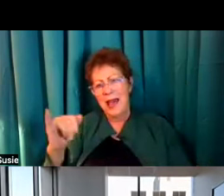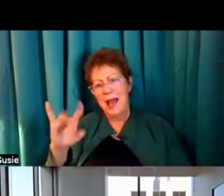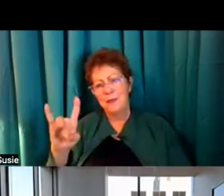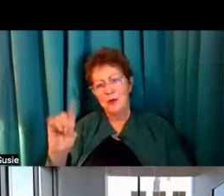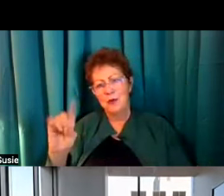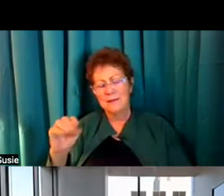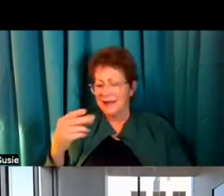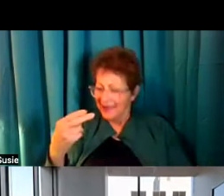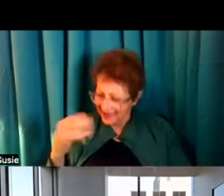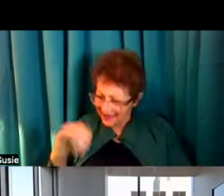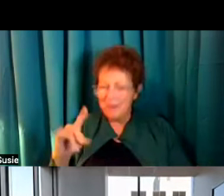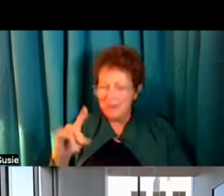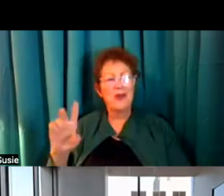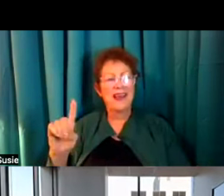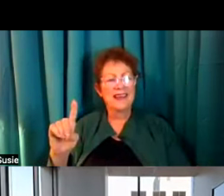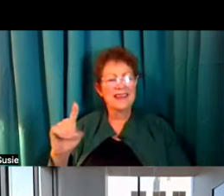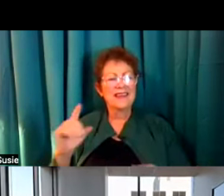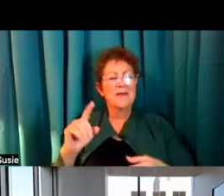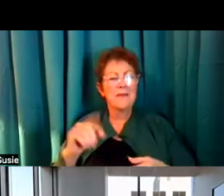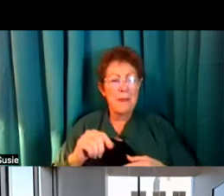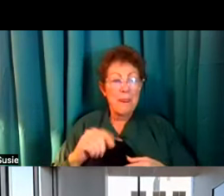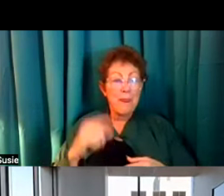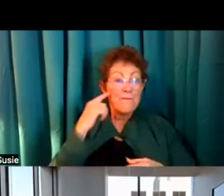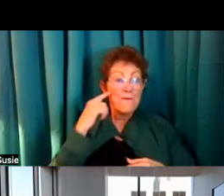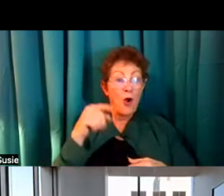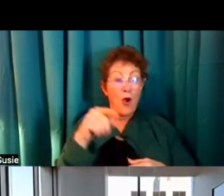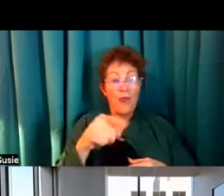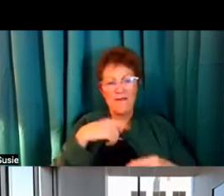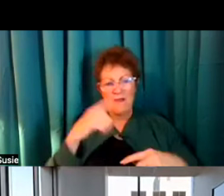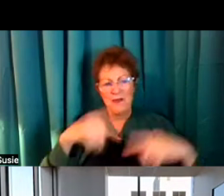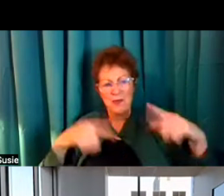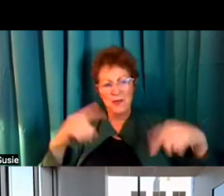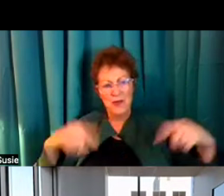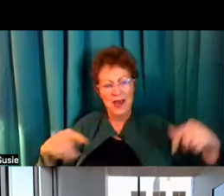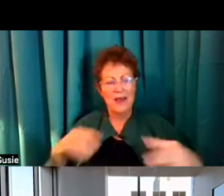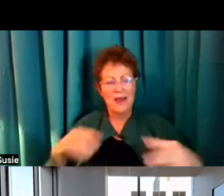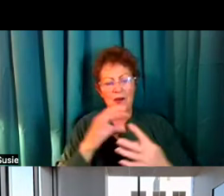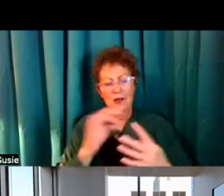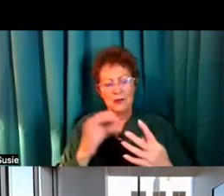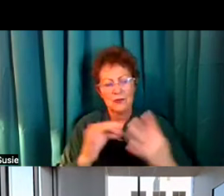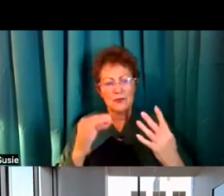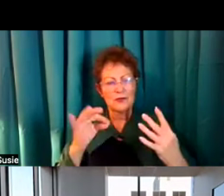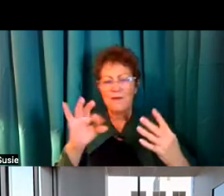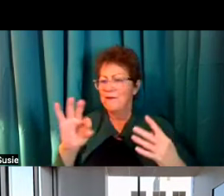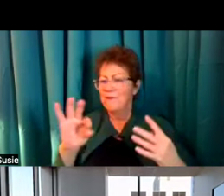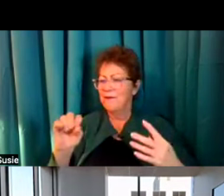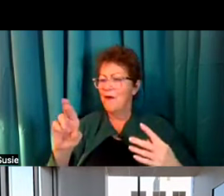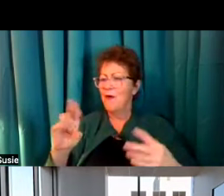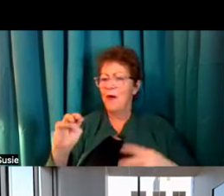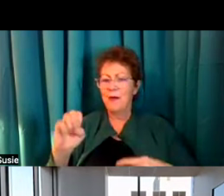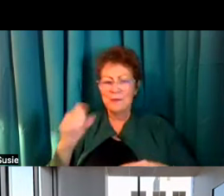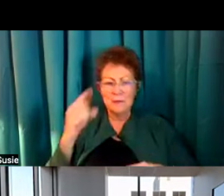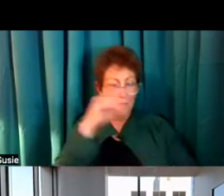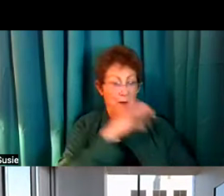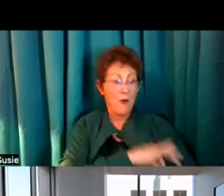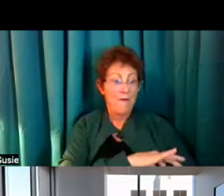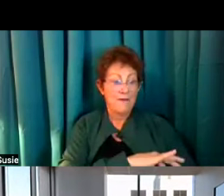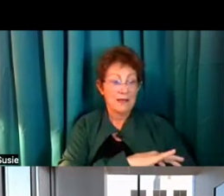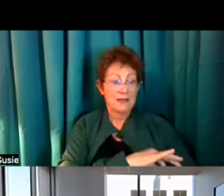then without. And so there's a variety of these alternative forms of for-profit